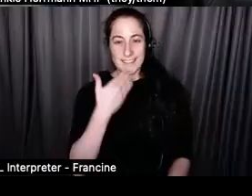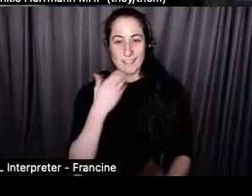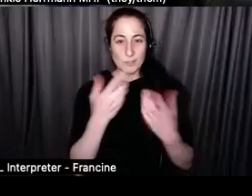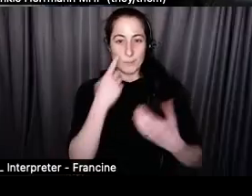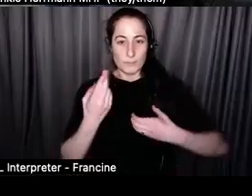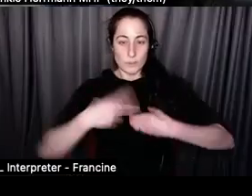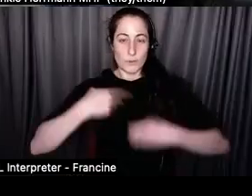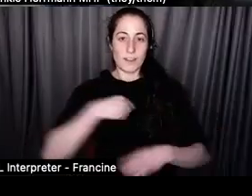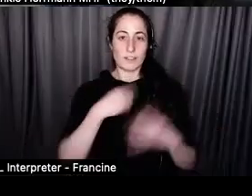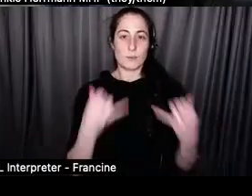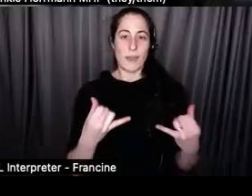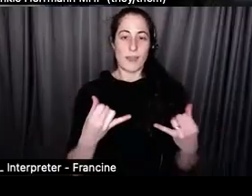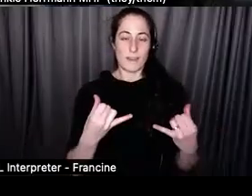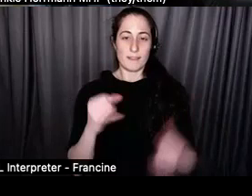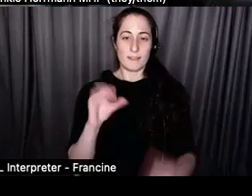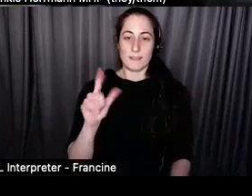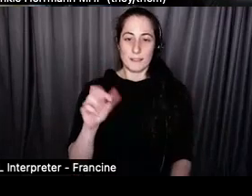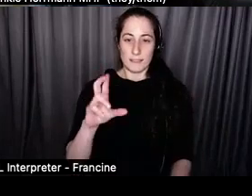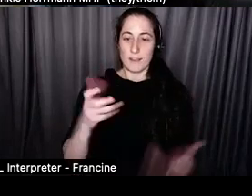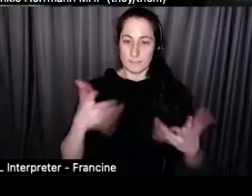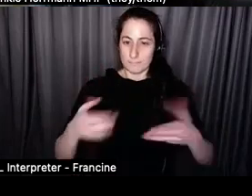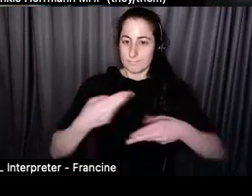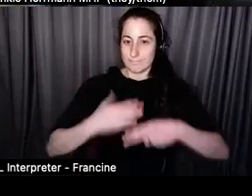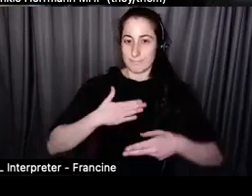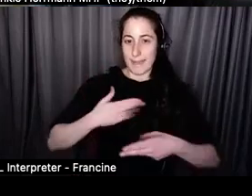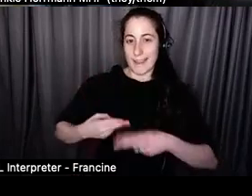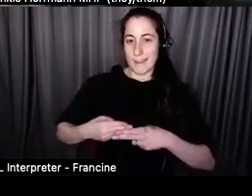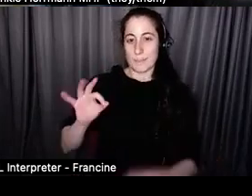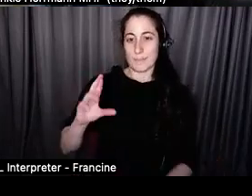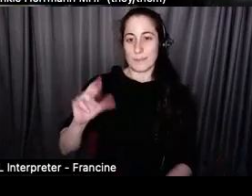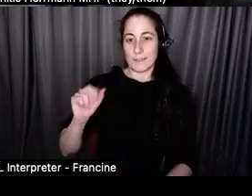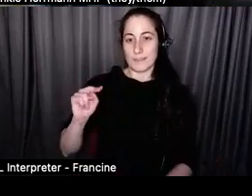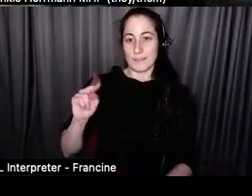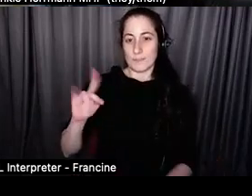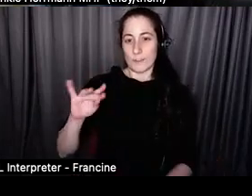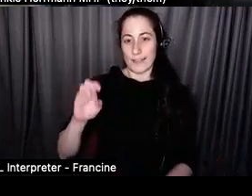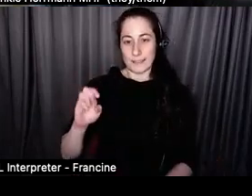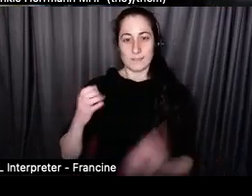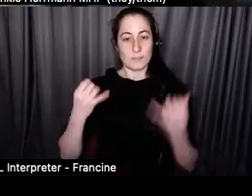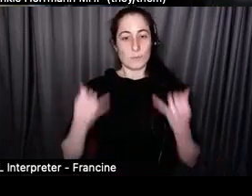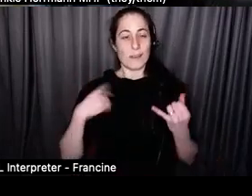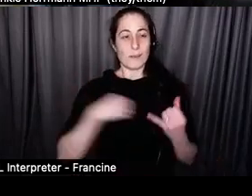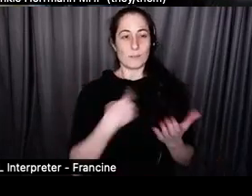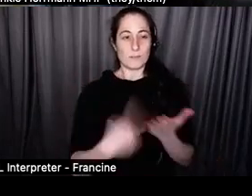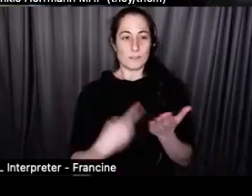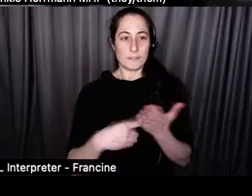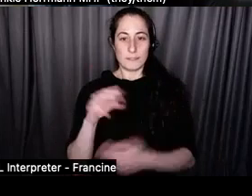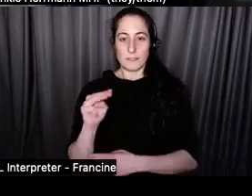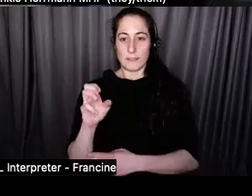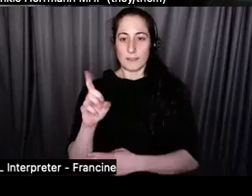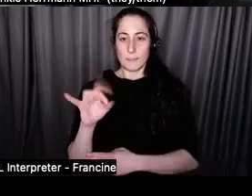today. As Clara mentioned, my name is Frankie. So today we're here to talk about Medicaid